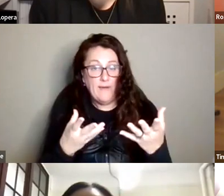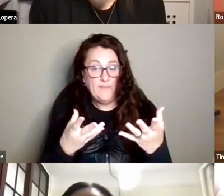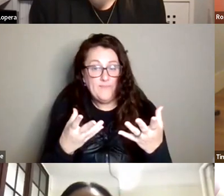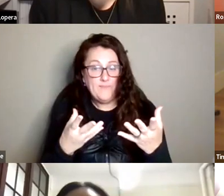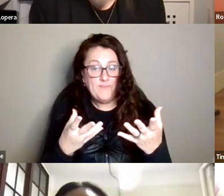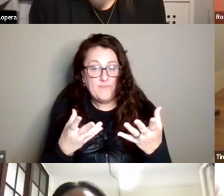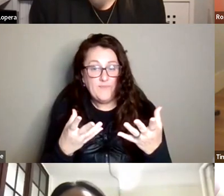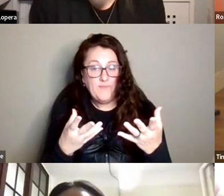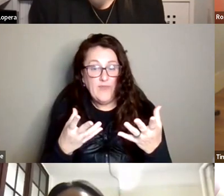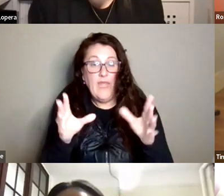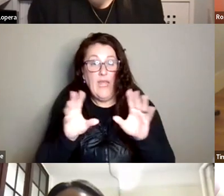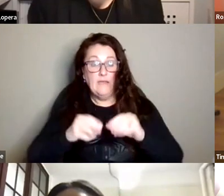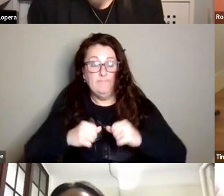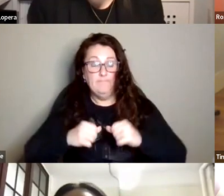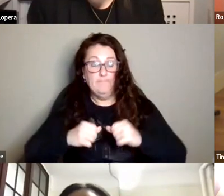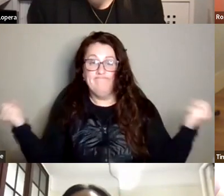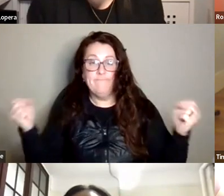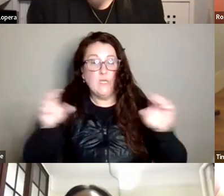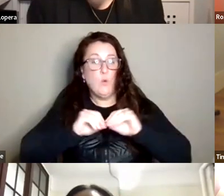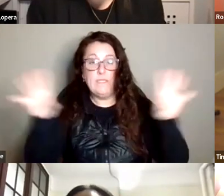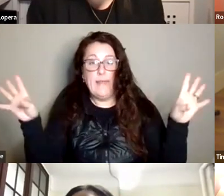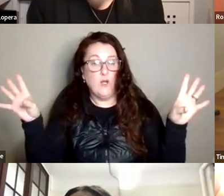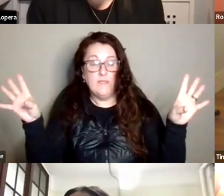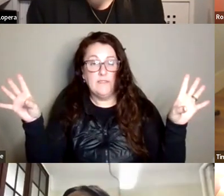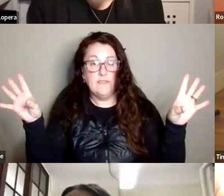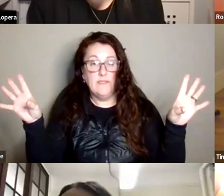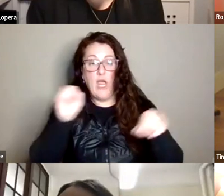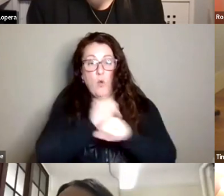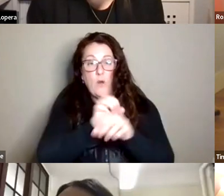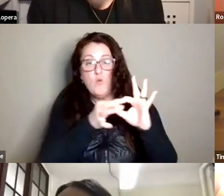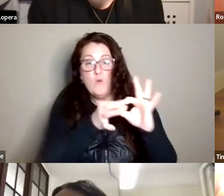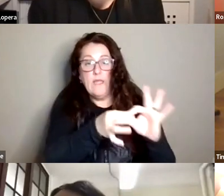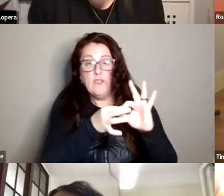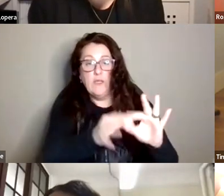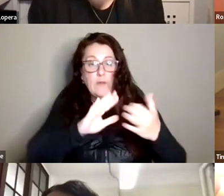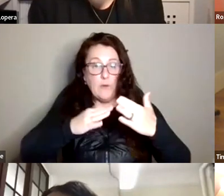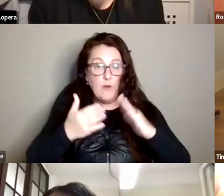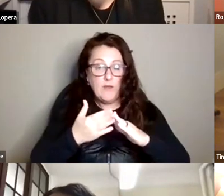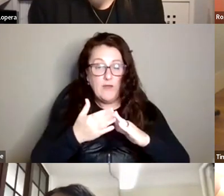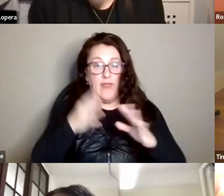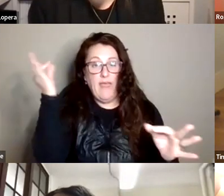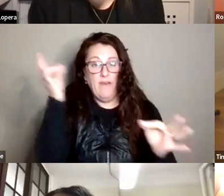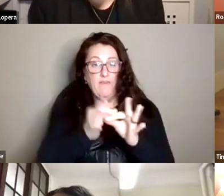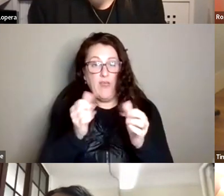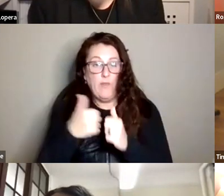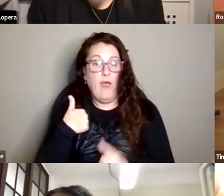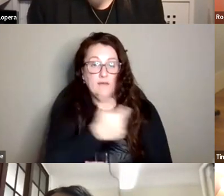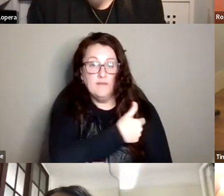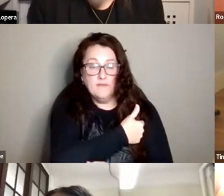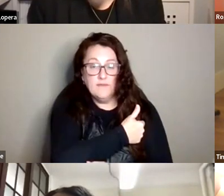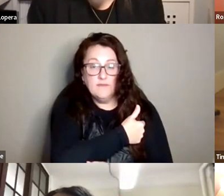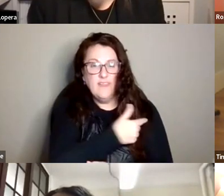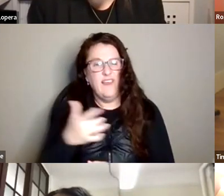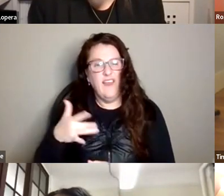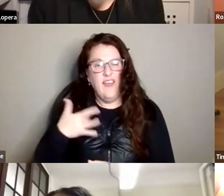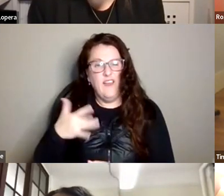is transparency and a working relationship with the community and faith in us, because I feel